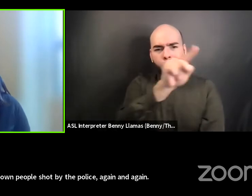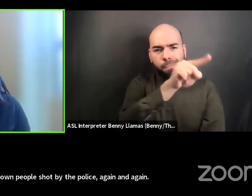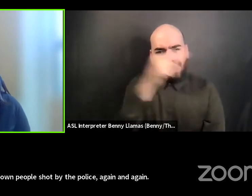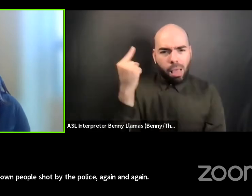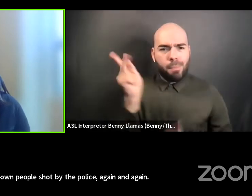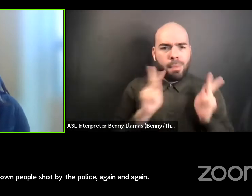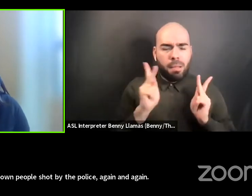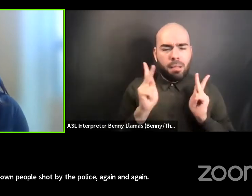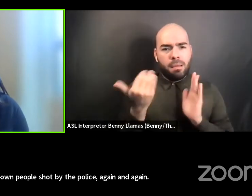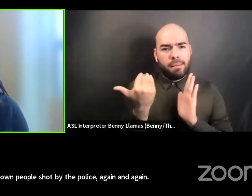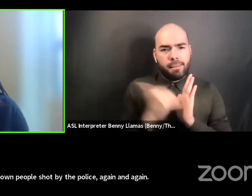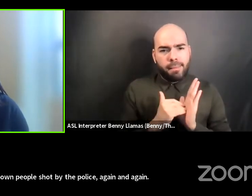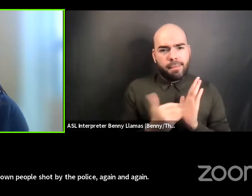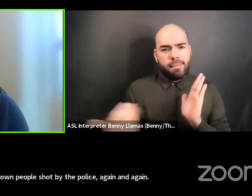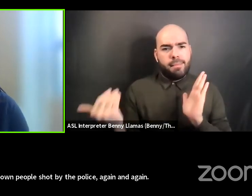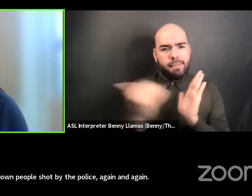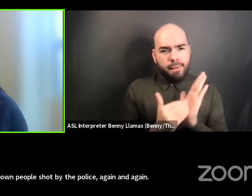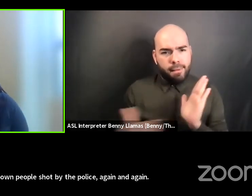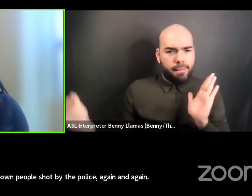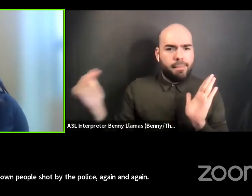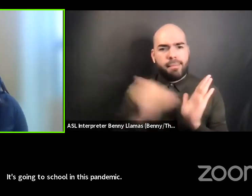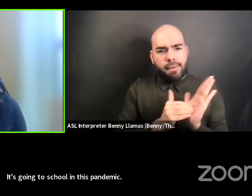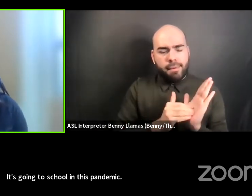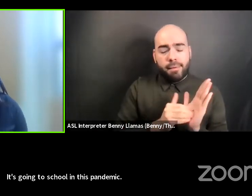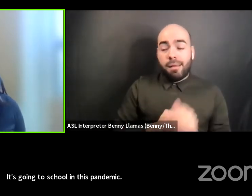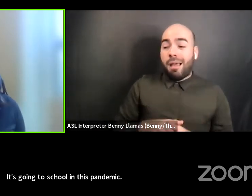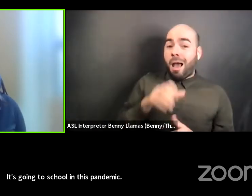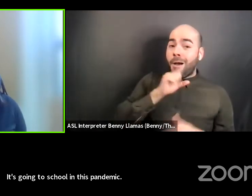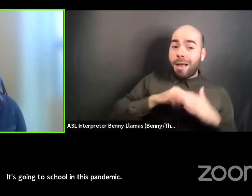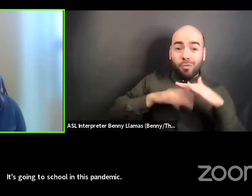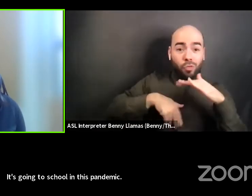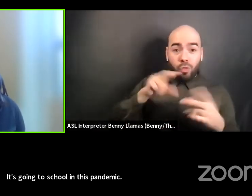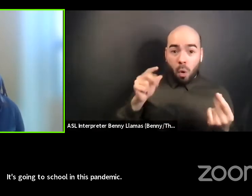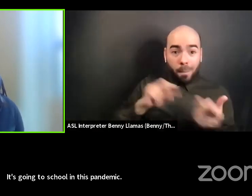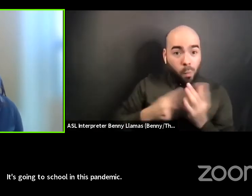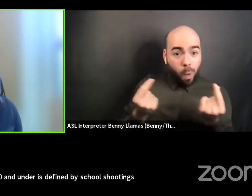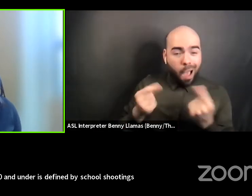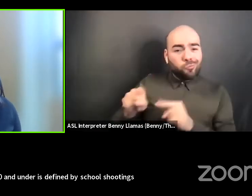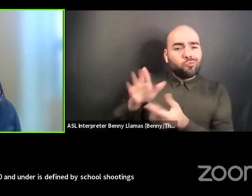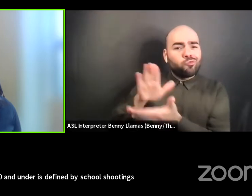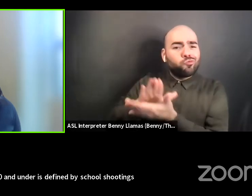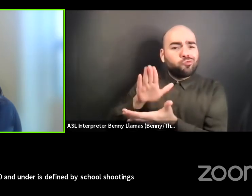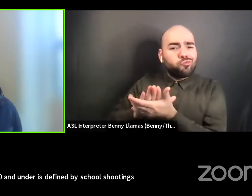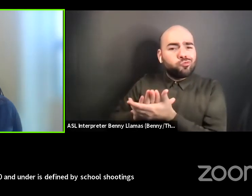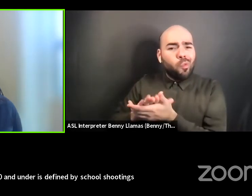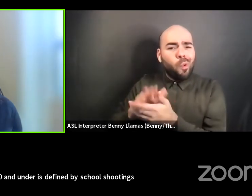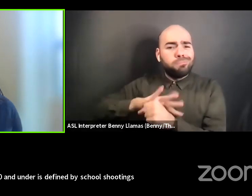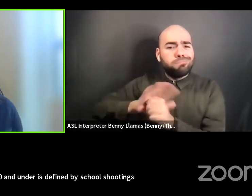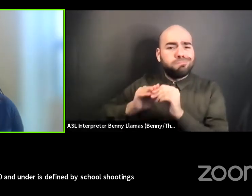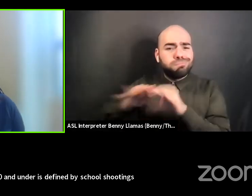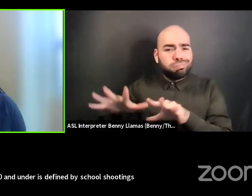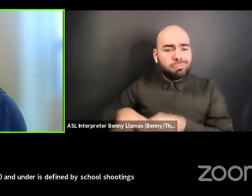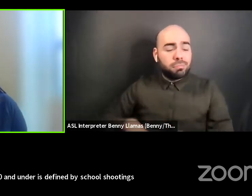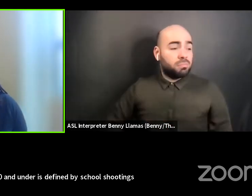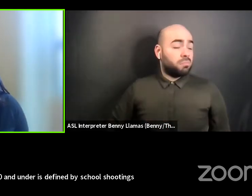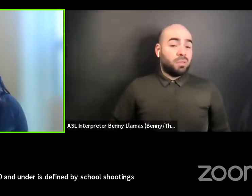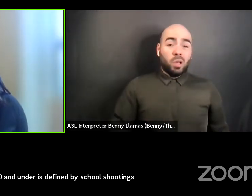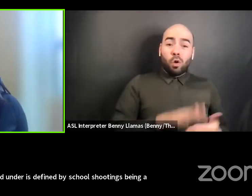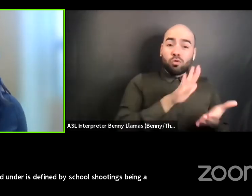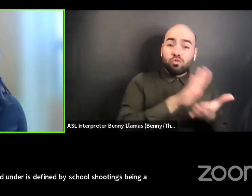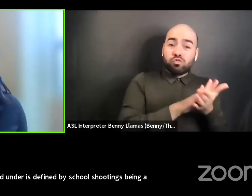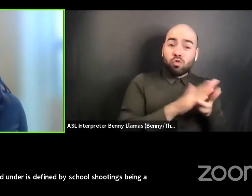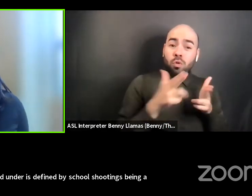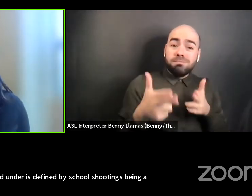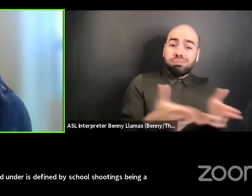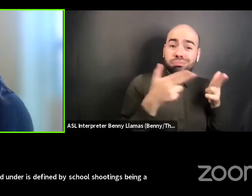school in this pandemic. 30 and under is defined by school shootings being a normal and expected occurrence. It's doing